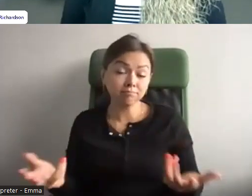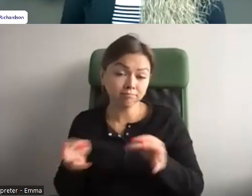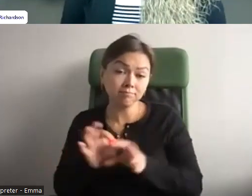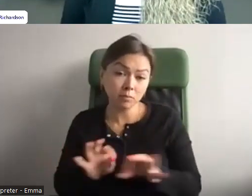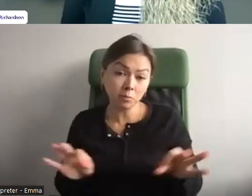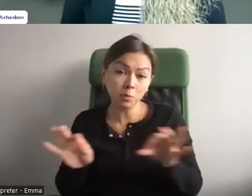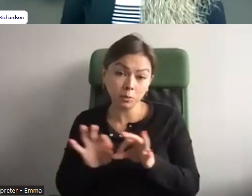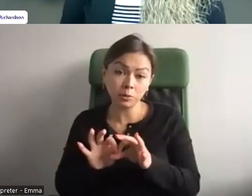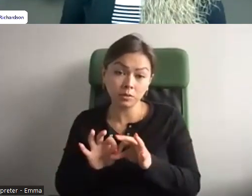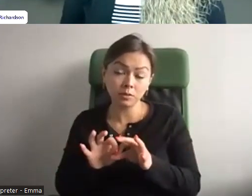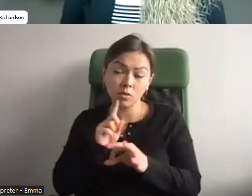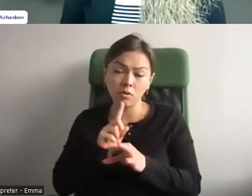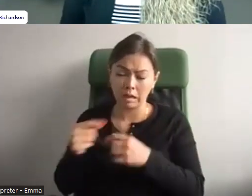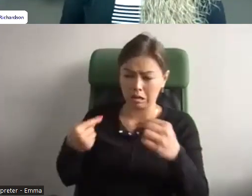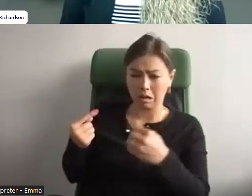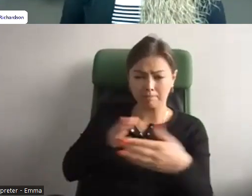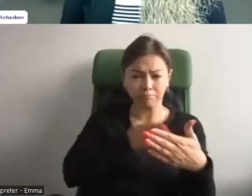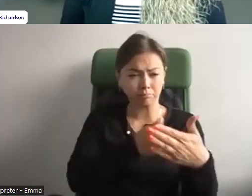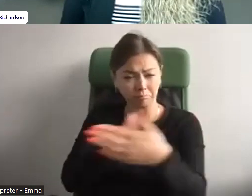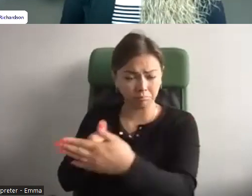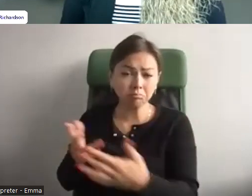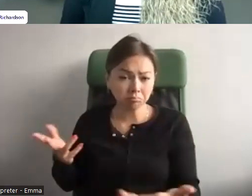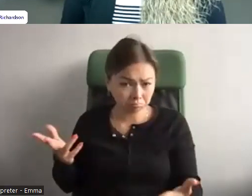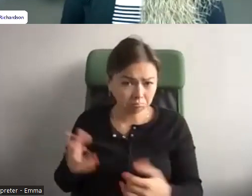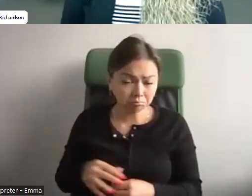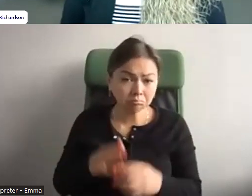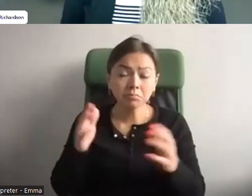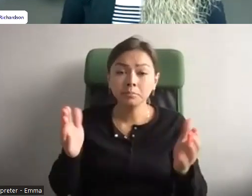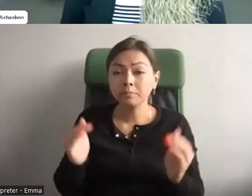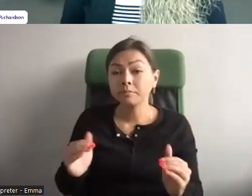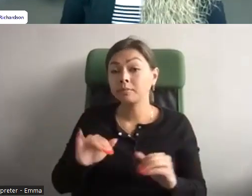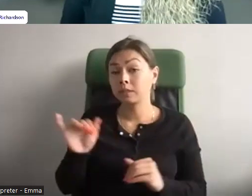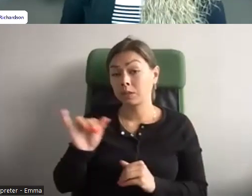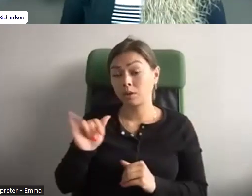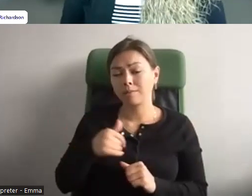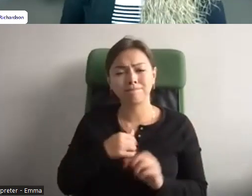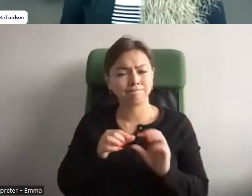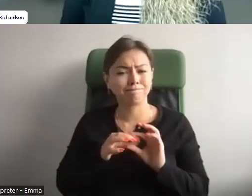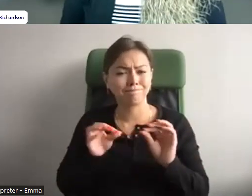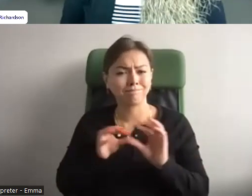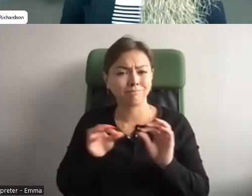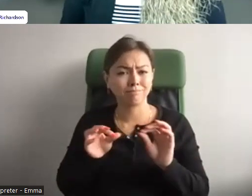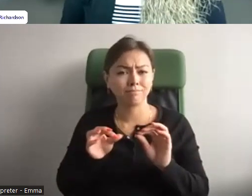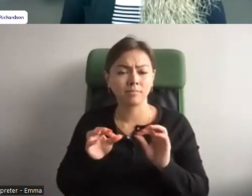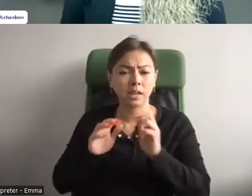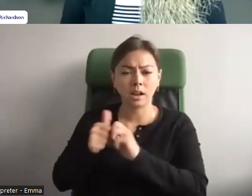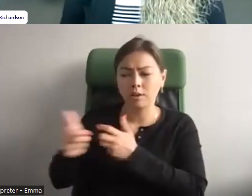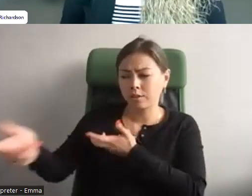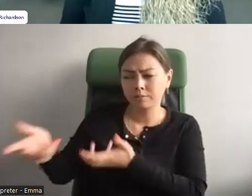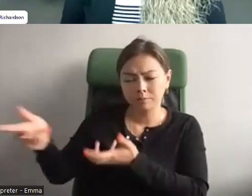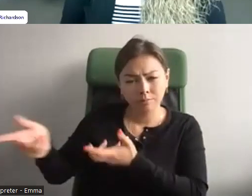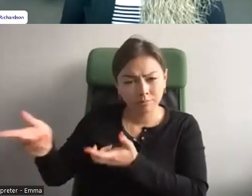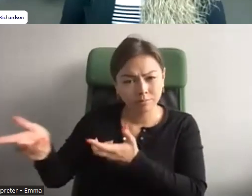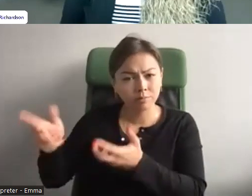and this is something that I have said, even in terms of the work that I've done with an organization like Conversation